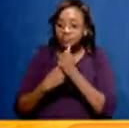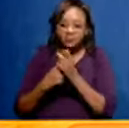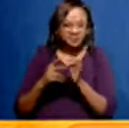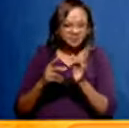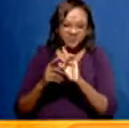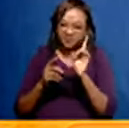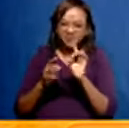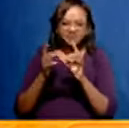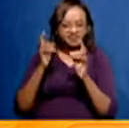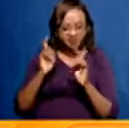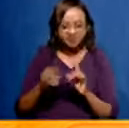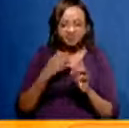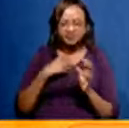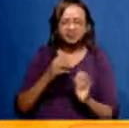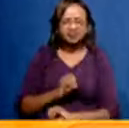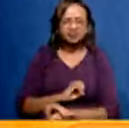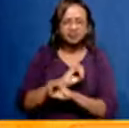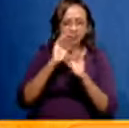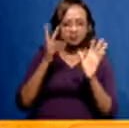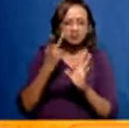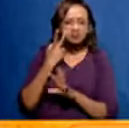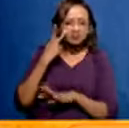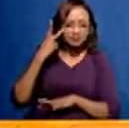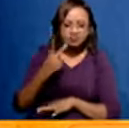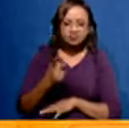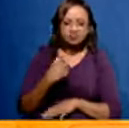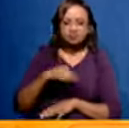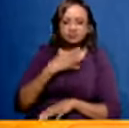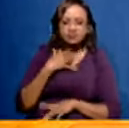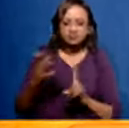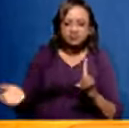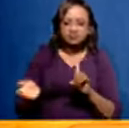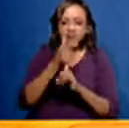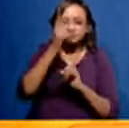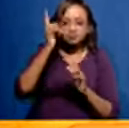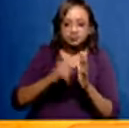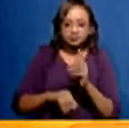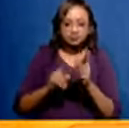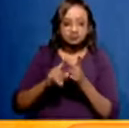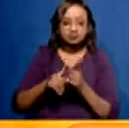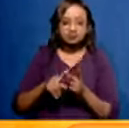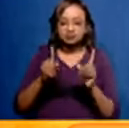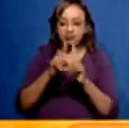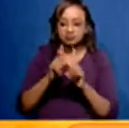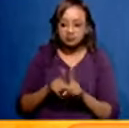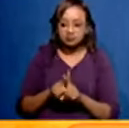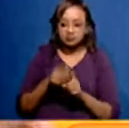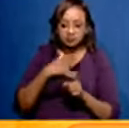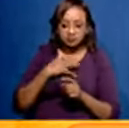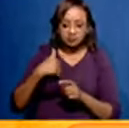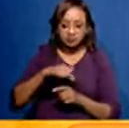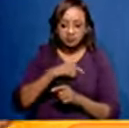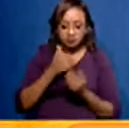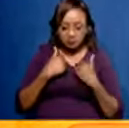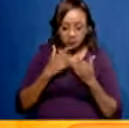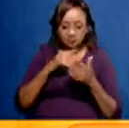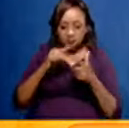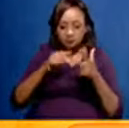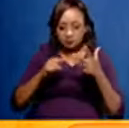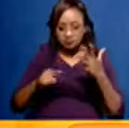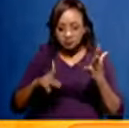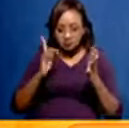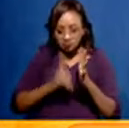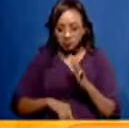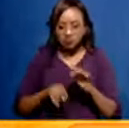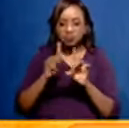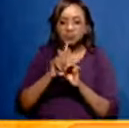very clear vision of what we want to achieve, what our own assets are, and who our strategic partners should